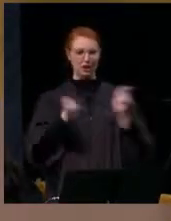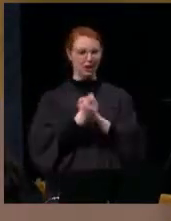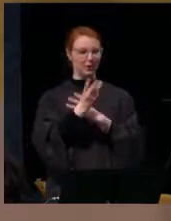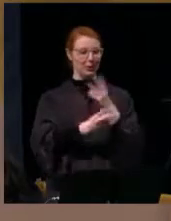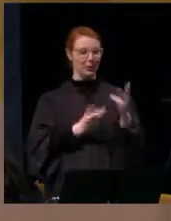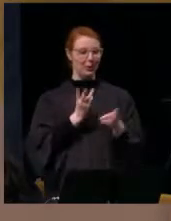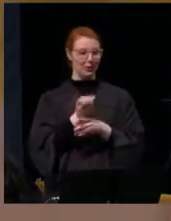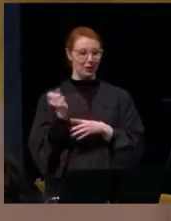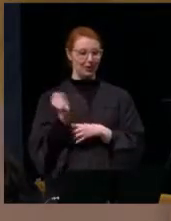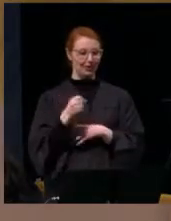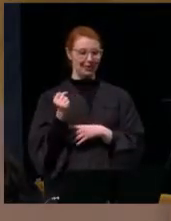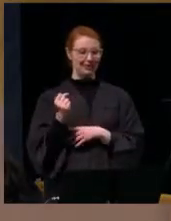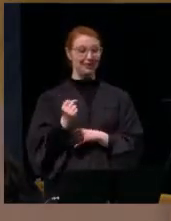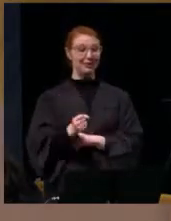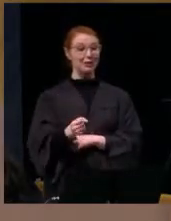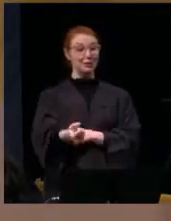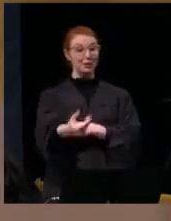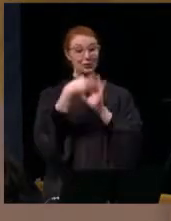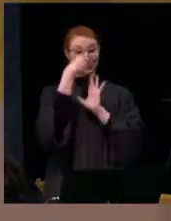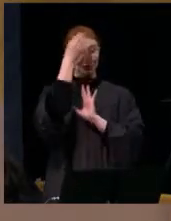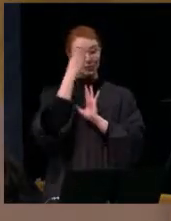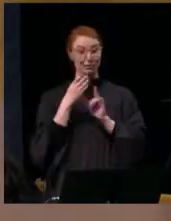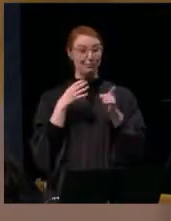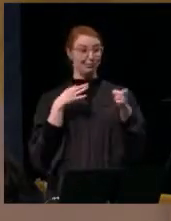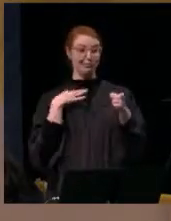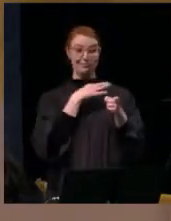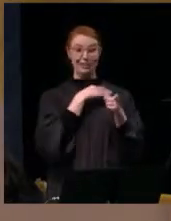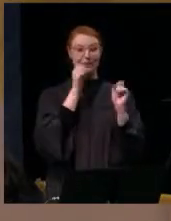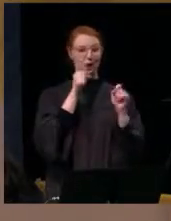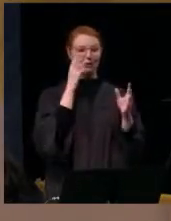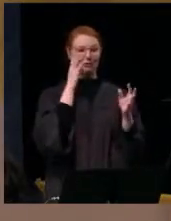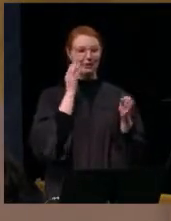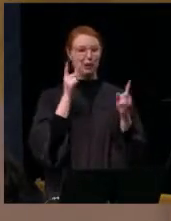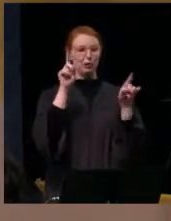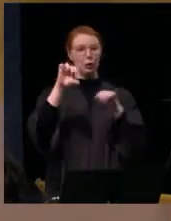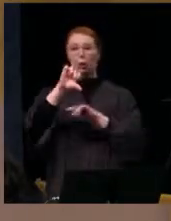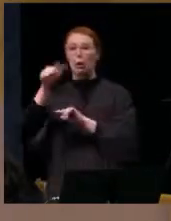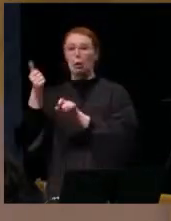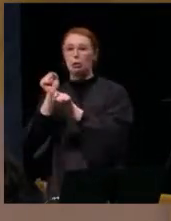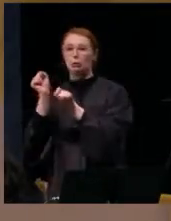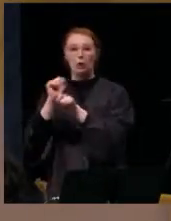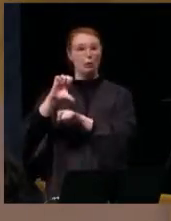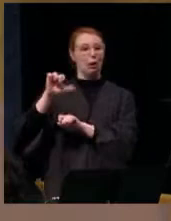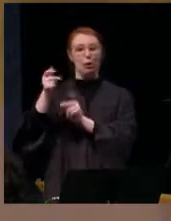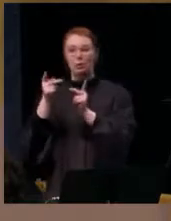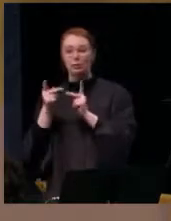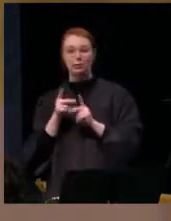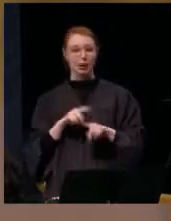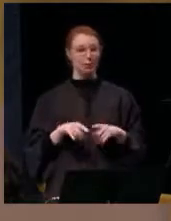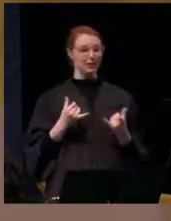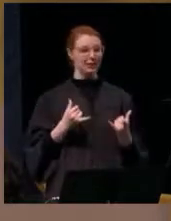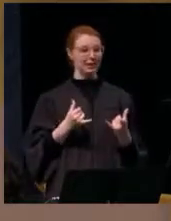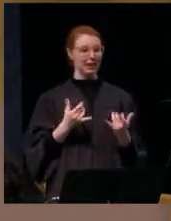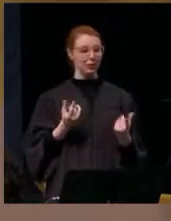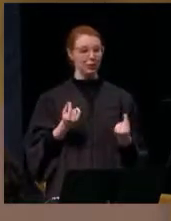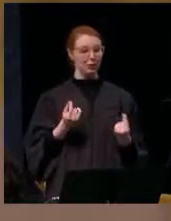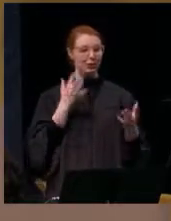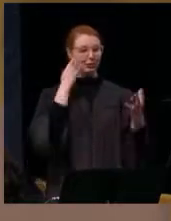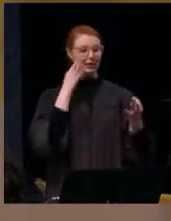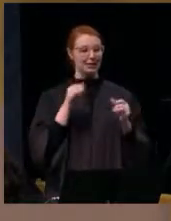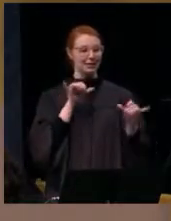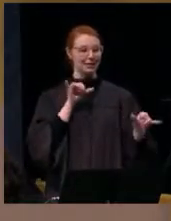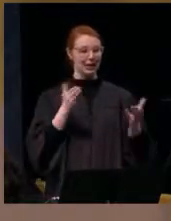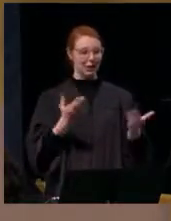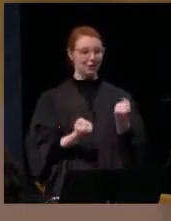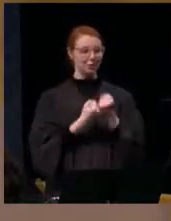world. Students, these staff members could have chosen to be in many other places, yet today, guess what? They chose to invest in you